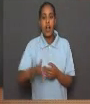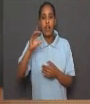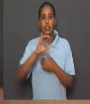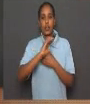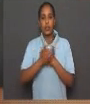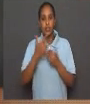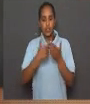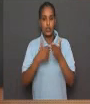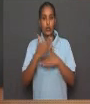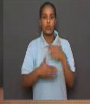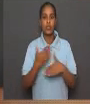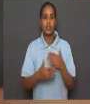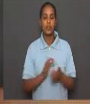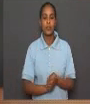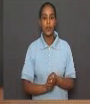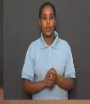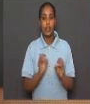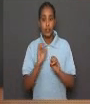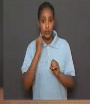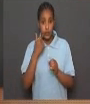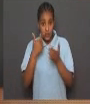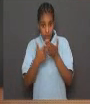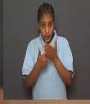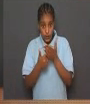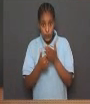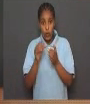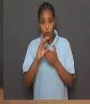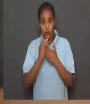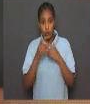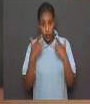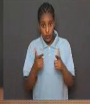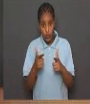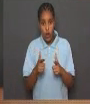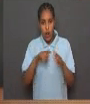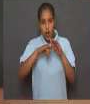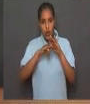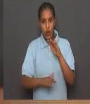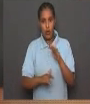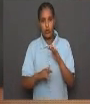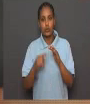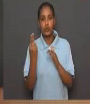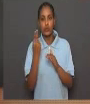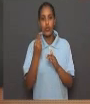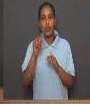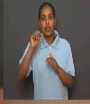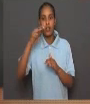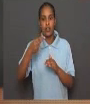for this process, even though this condition gives a lower yield of ammonia.